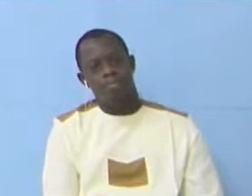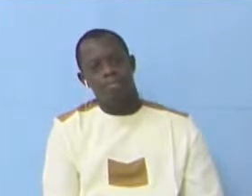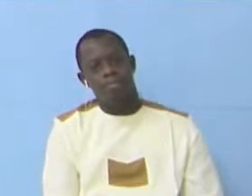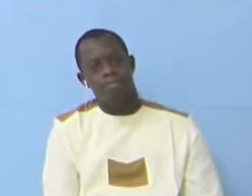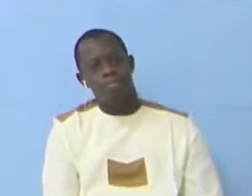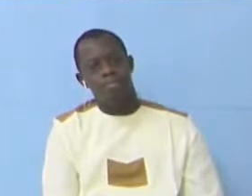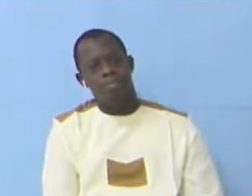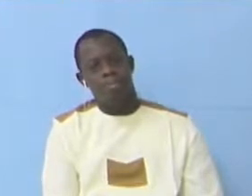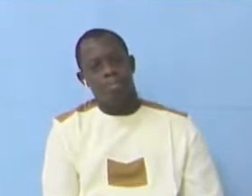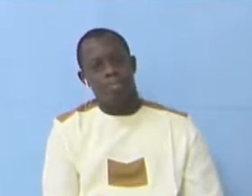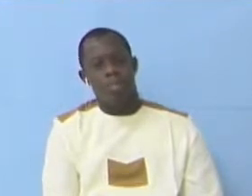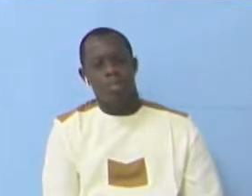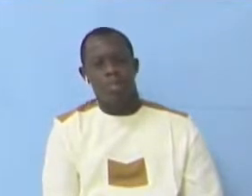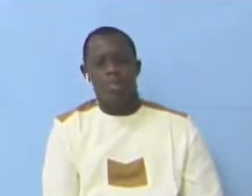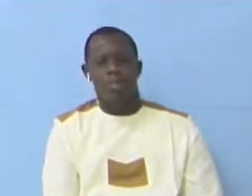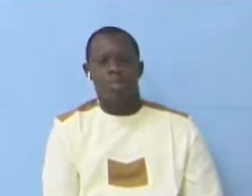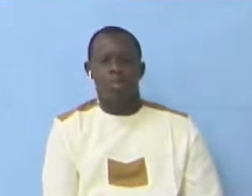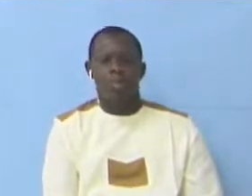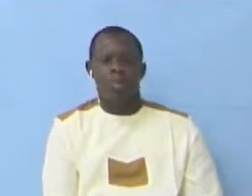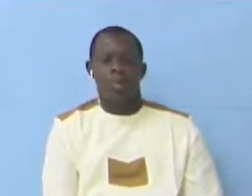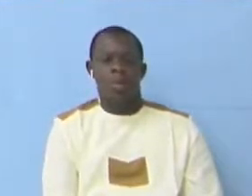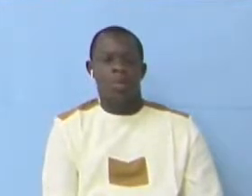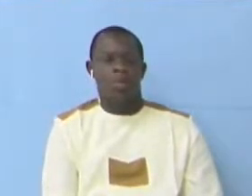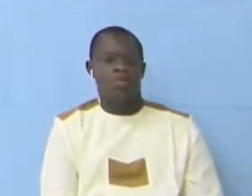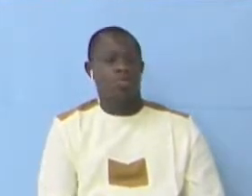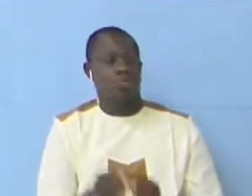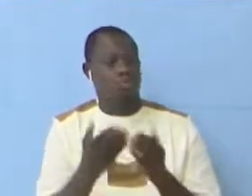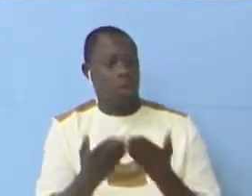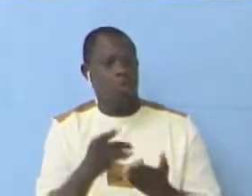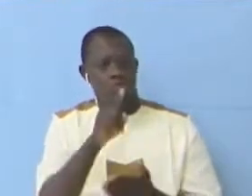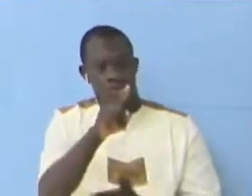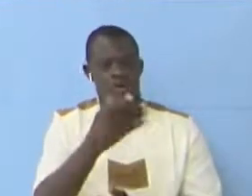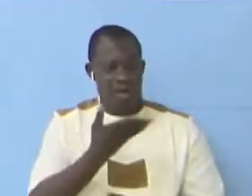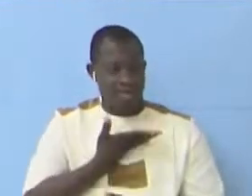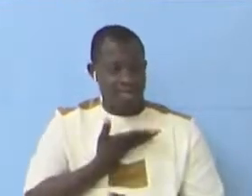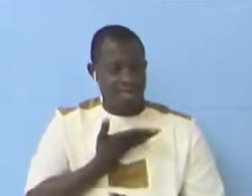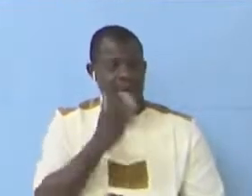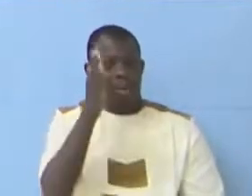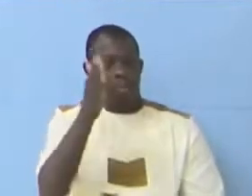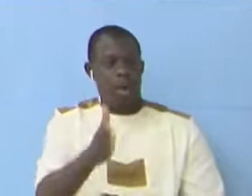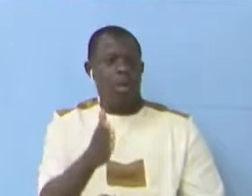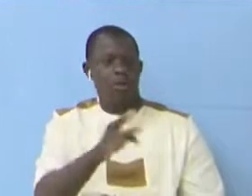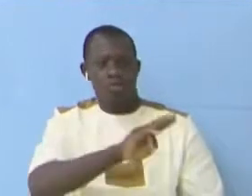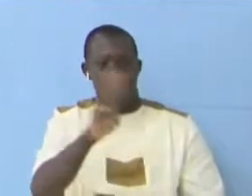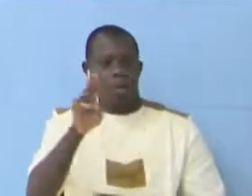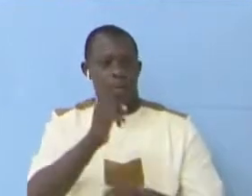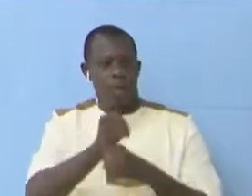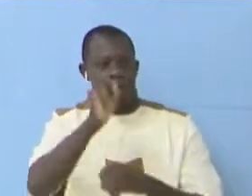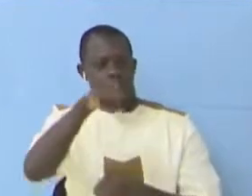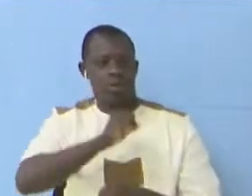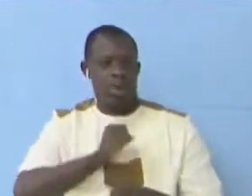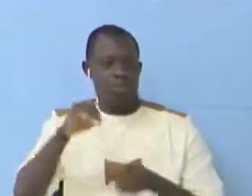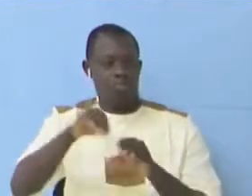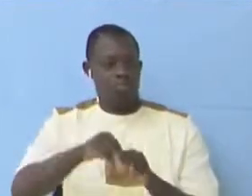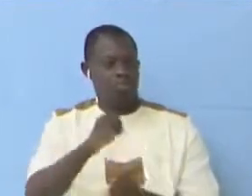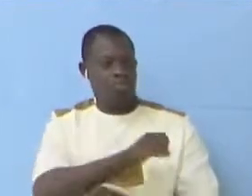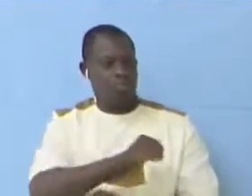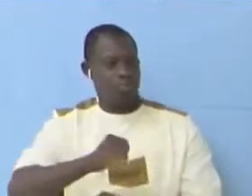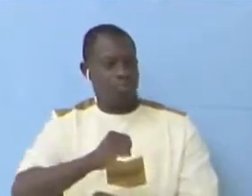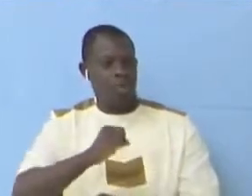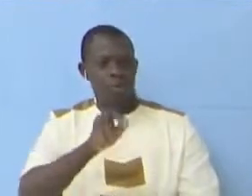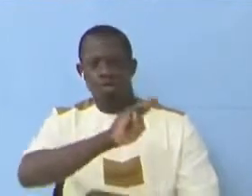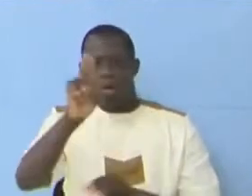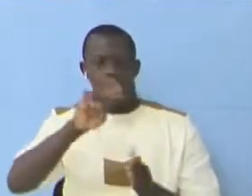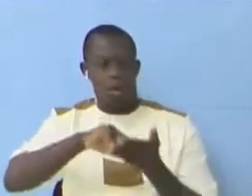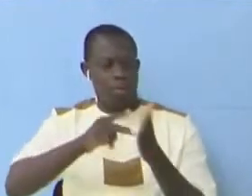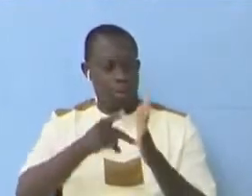But the fact that you have a right not to incriminate yourself does not mean that you have a right to lie. Digala